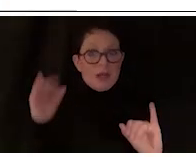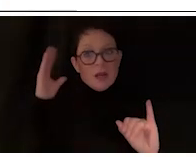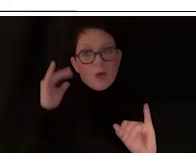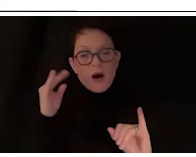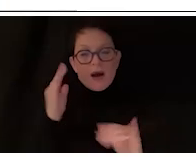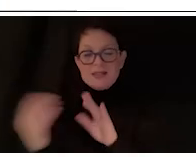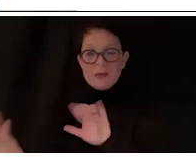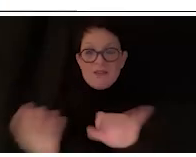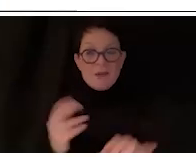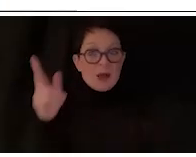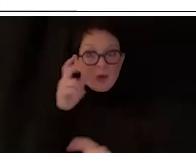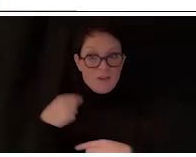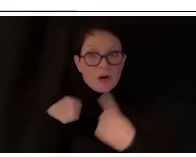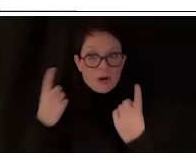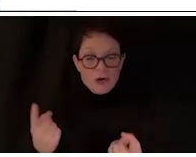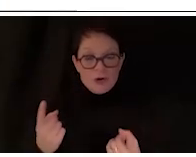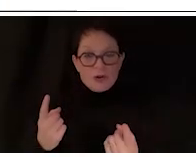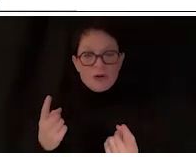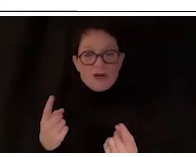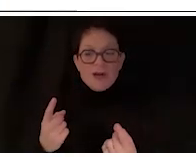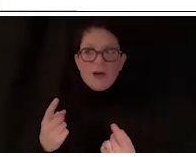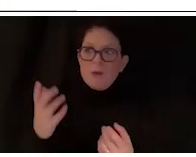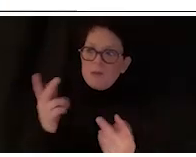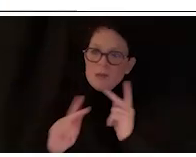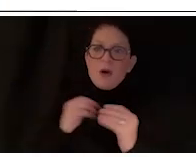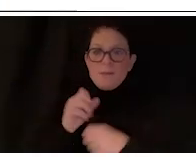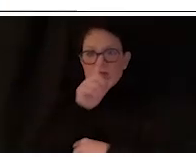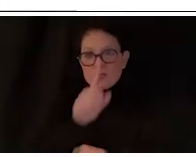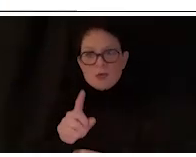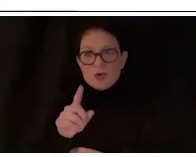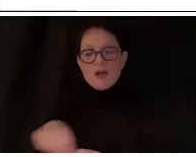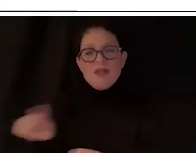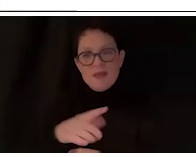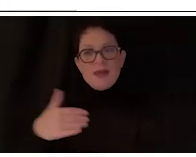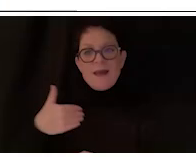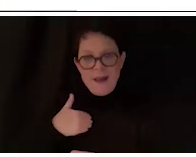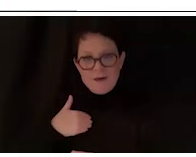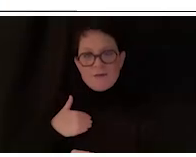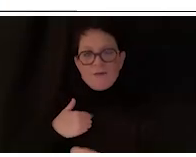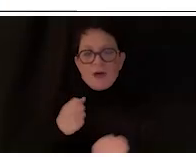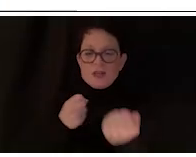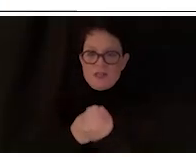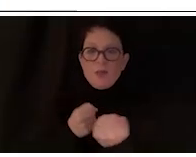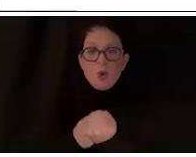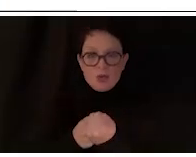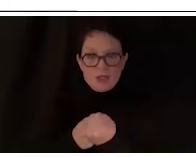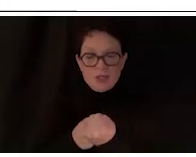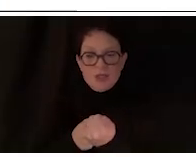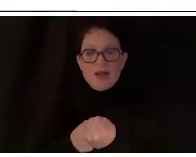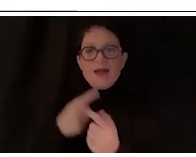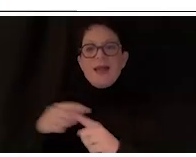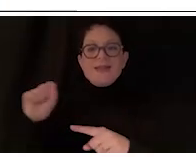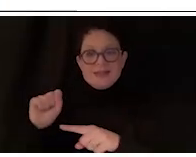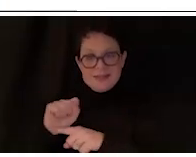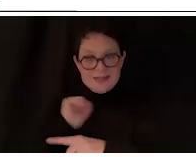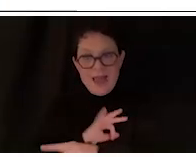of the feedback we got was around, wanting to ensure that people do have supports and that staff are trained